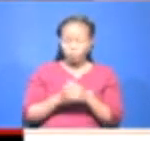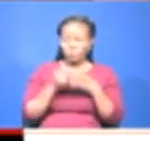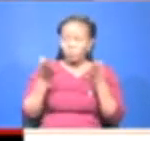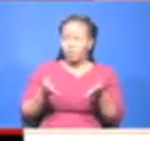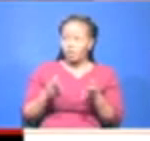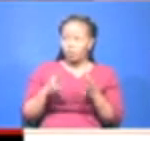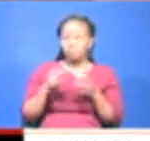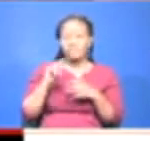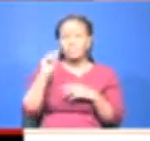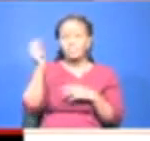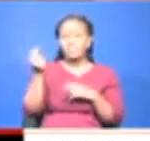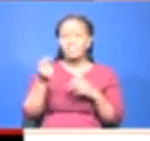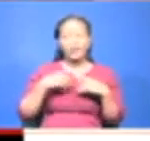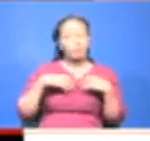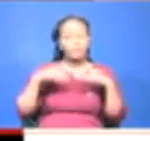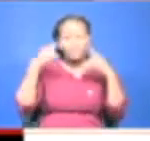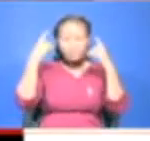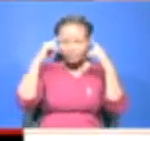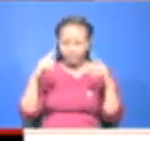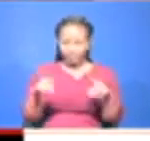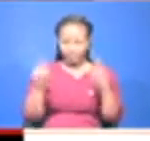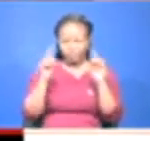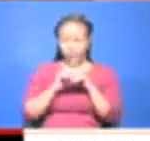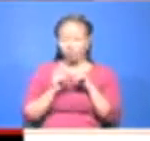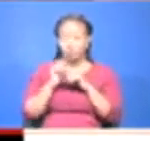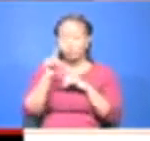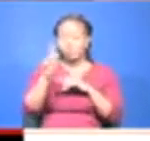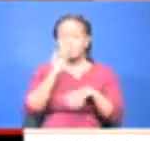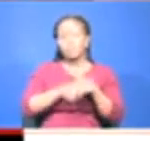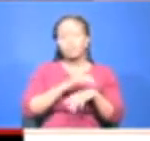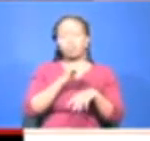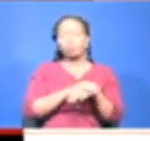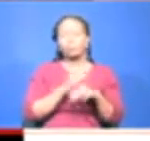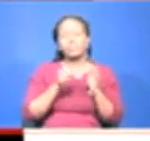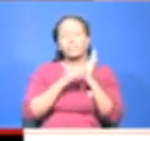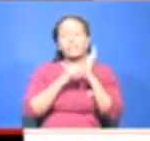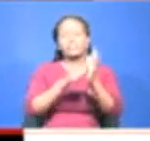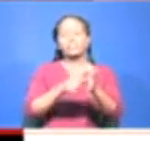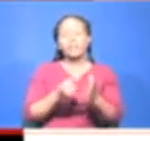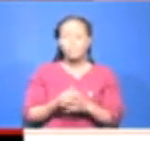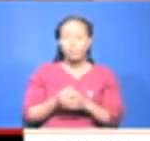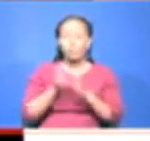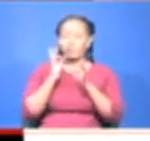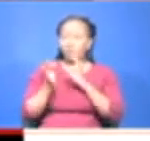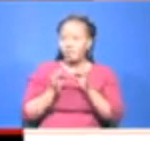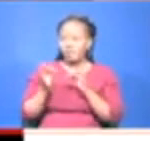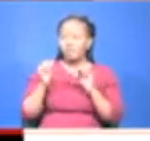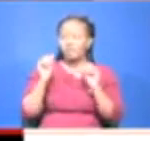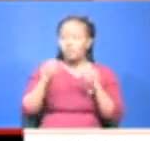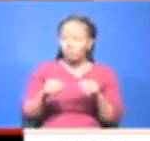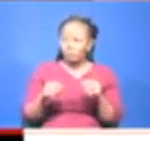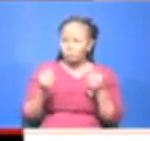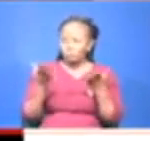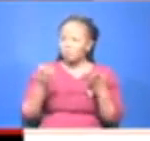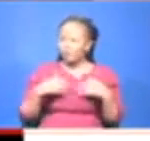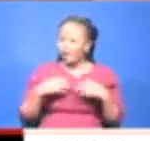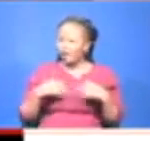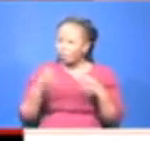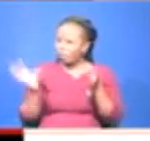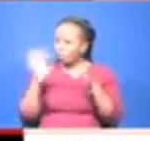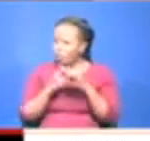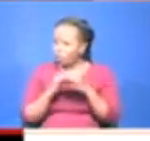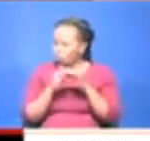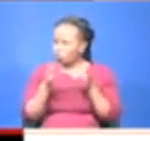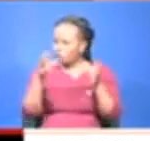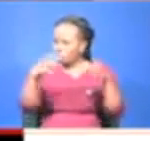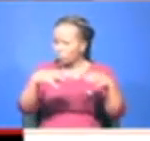extremely successful. Mm-hmm. And that's a fantastic example to draw from, that you can own your land, but you can aggregate and belong to a community, and